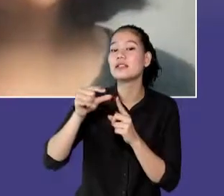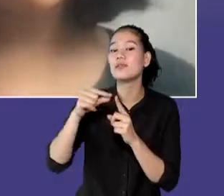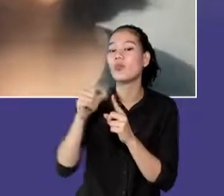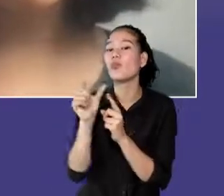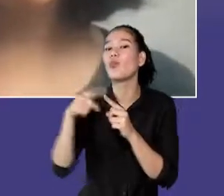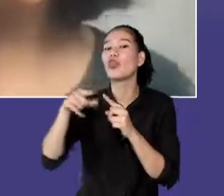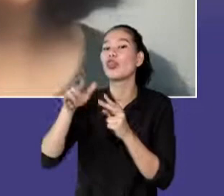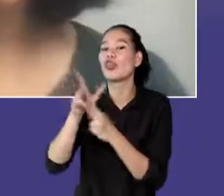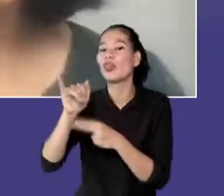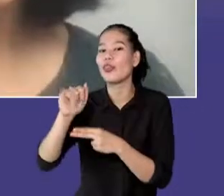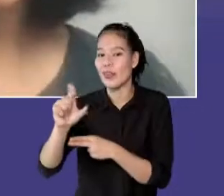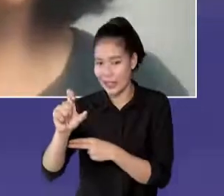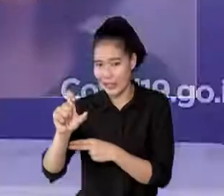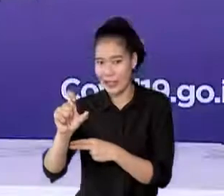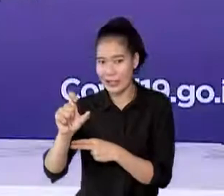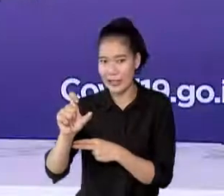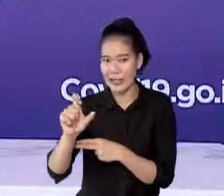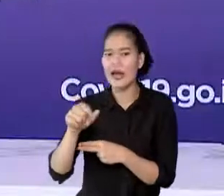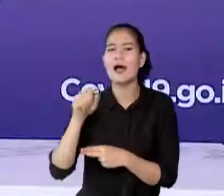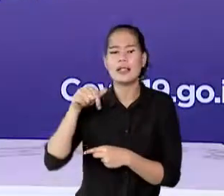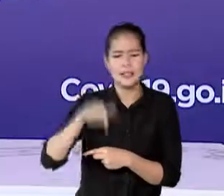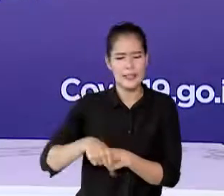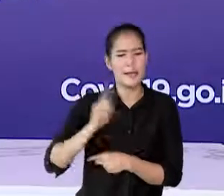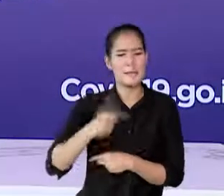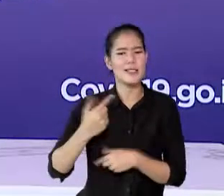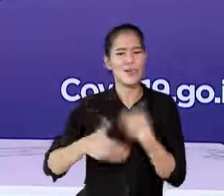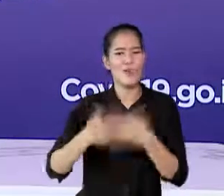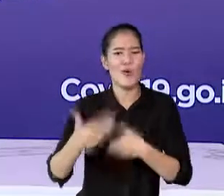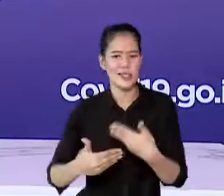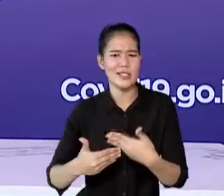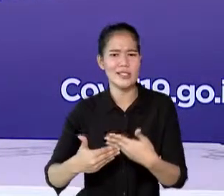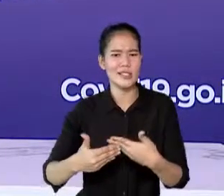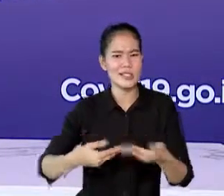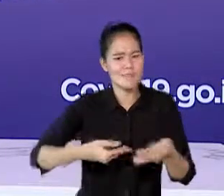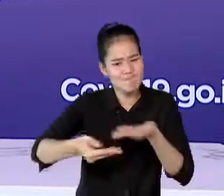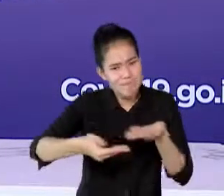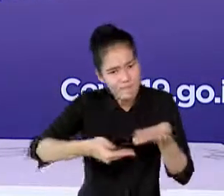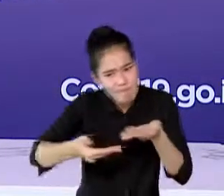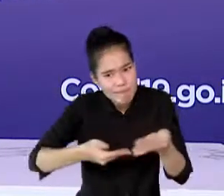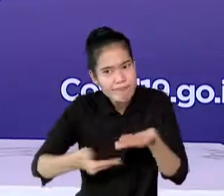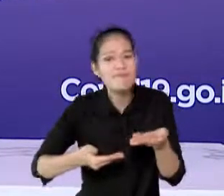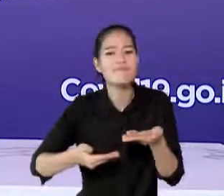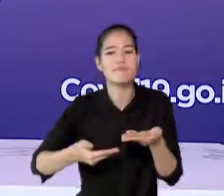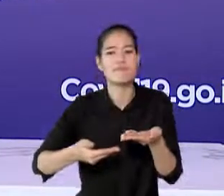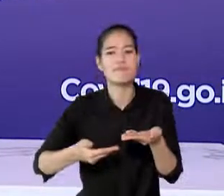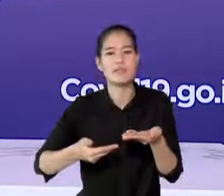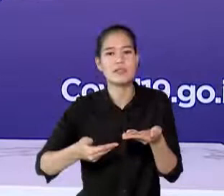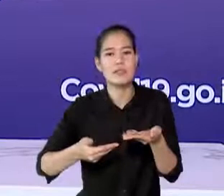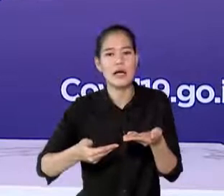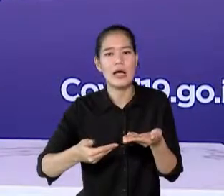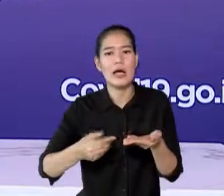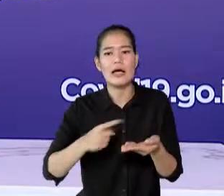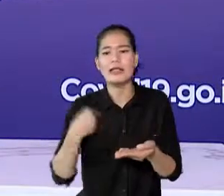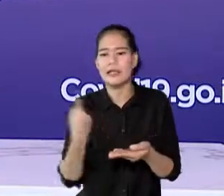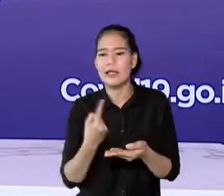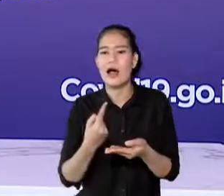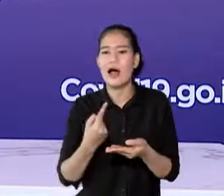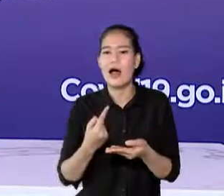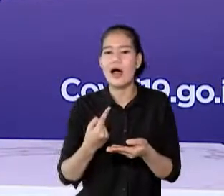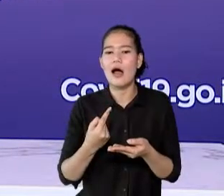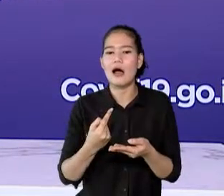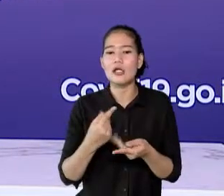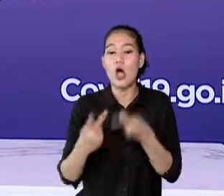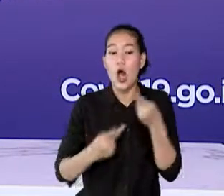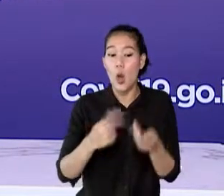vaccines, I believe we are still in the process of negotiating. And we will provide the details